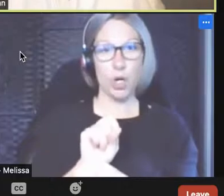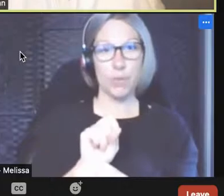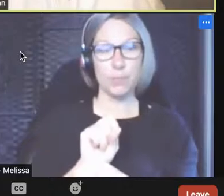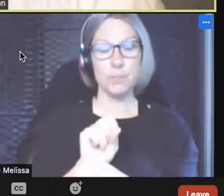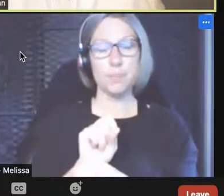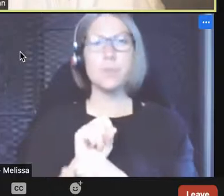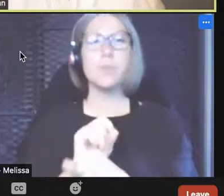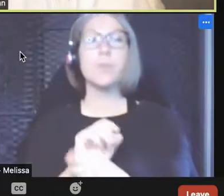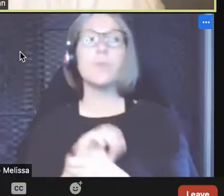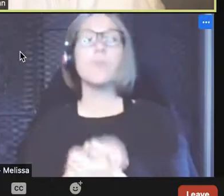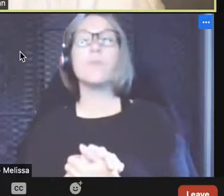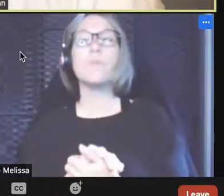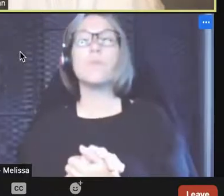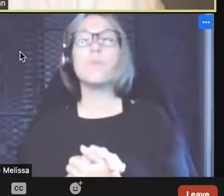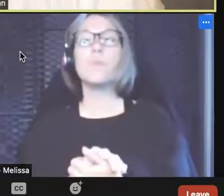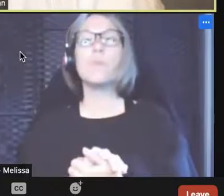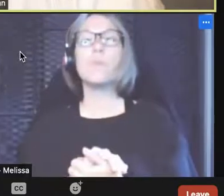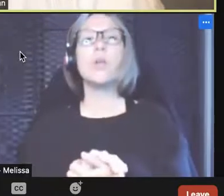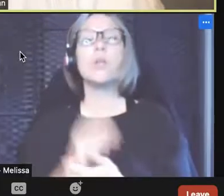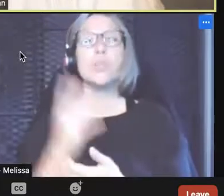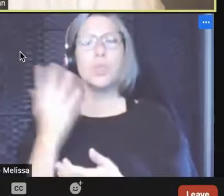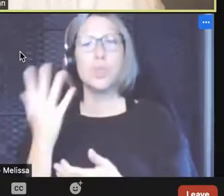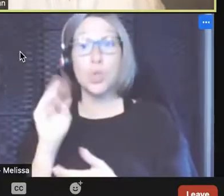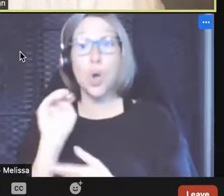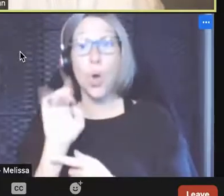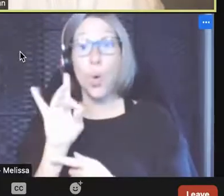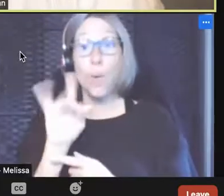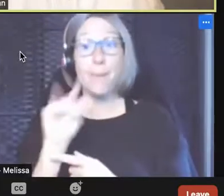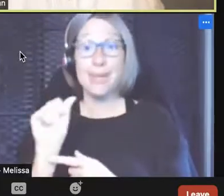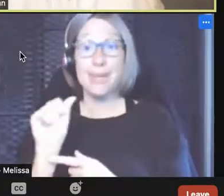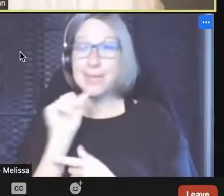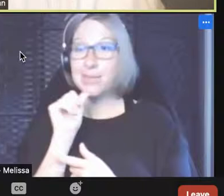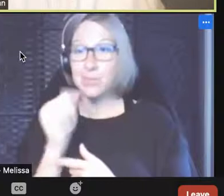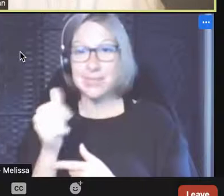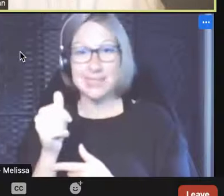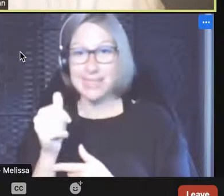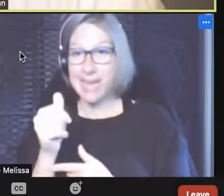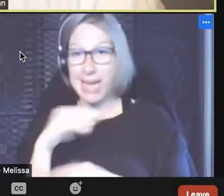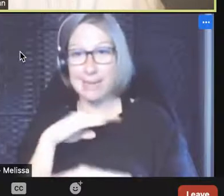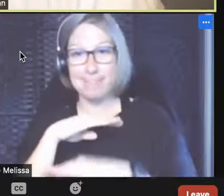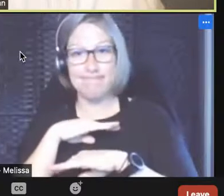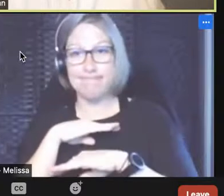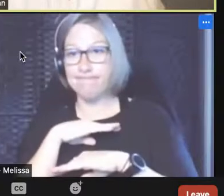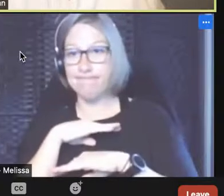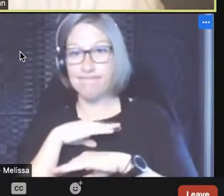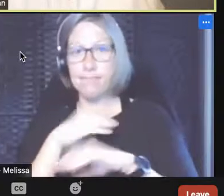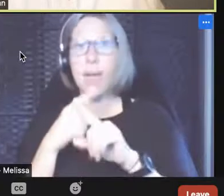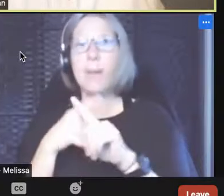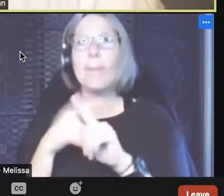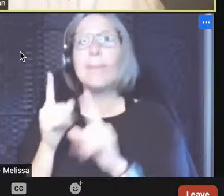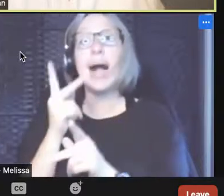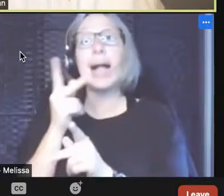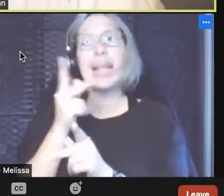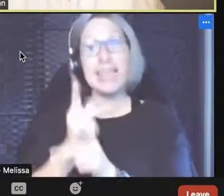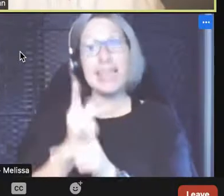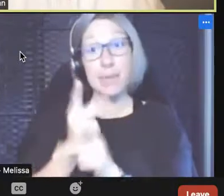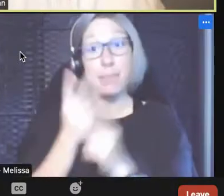it turns out that the media were not sufficient, but we were going to keep visual media in a lead